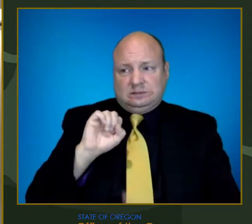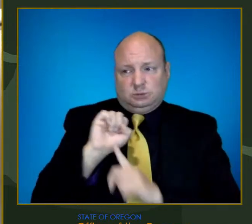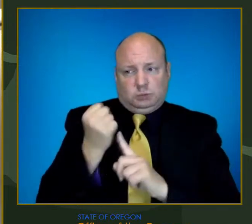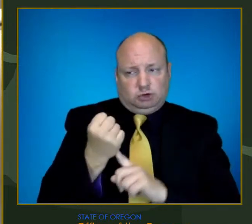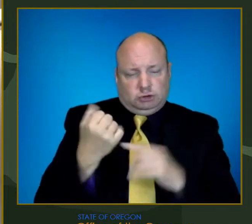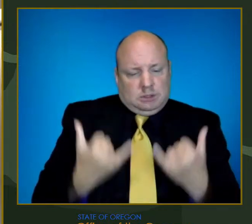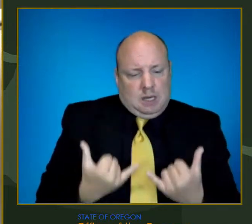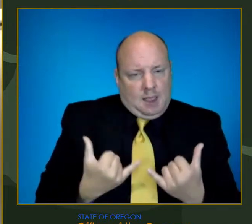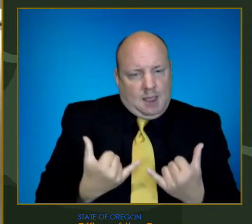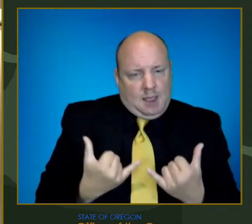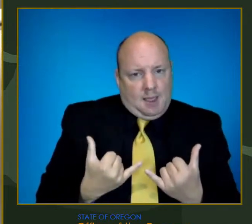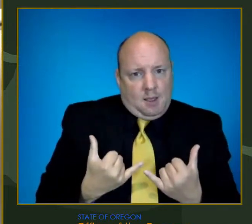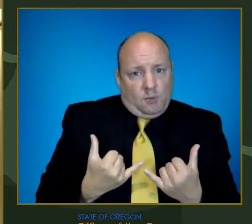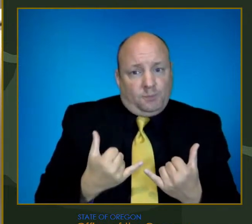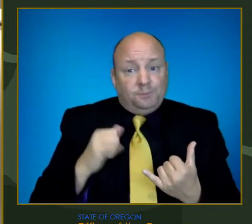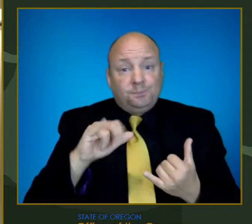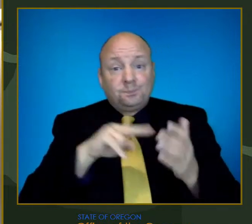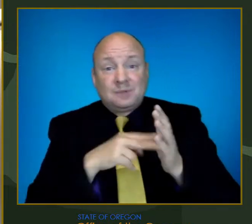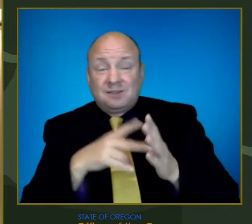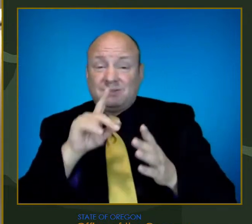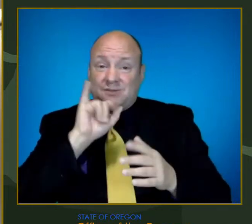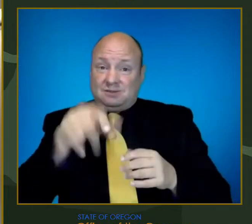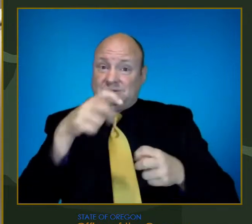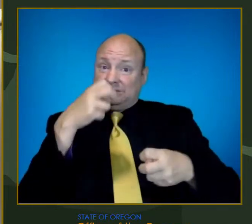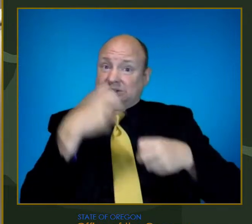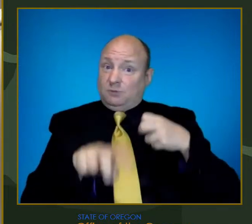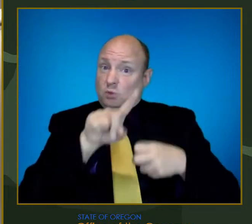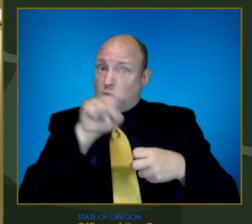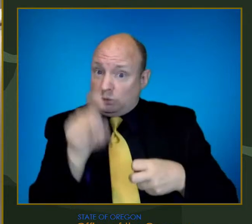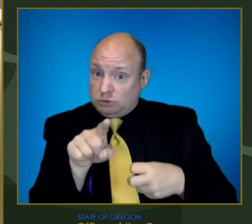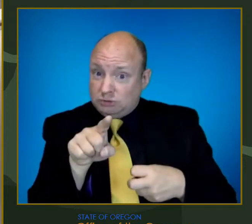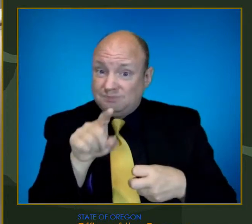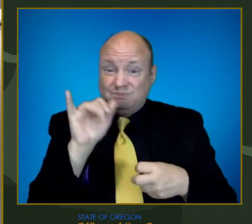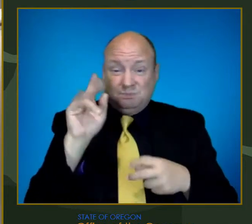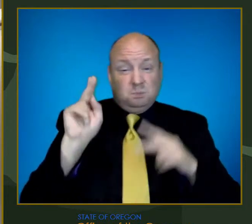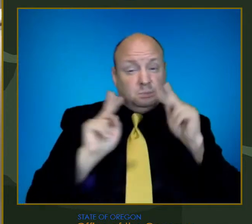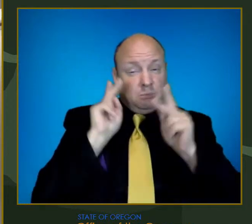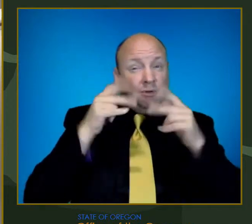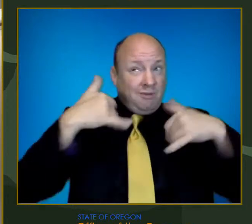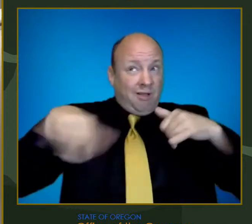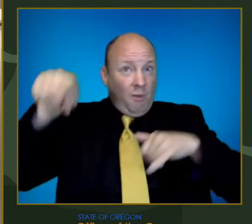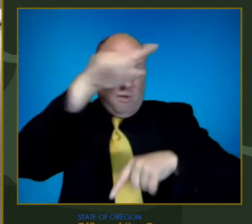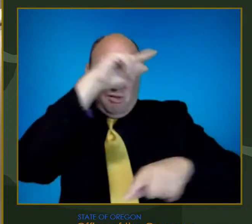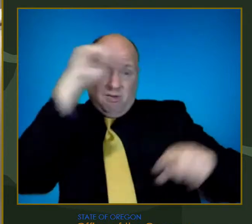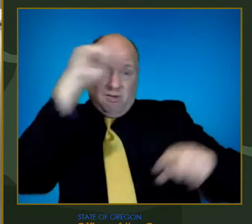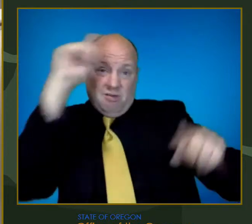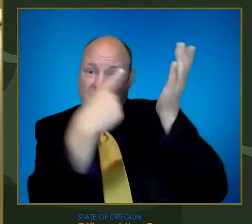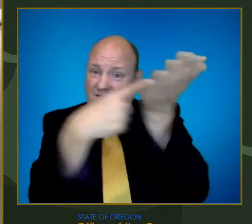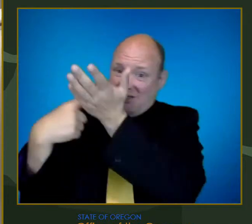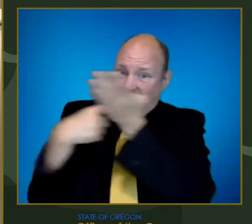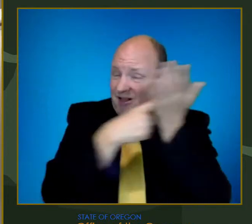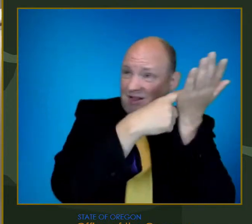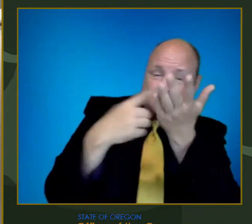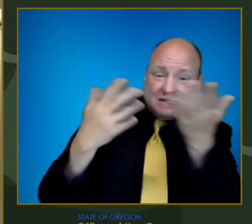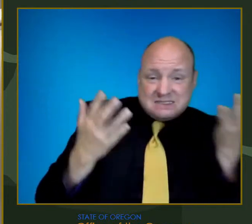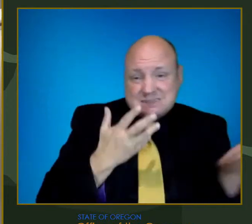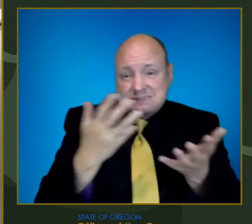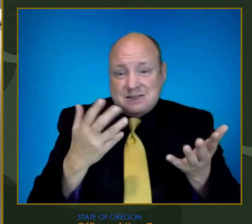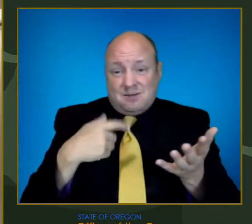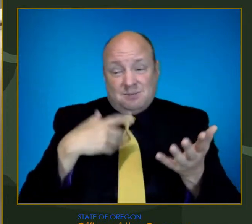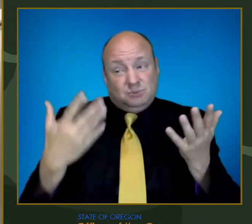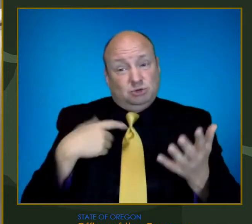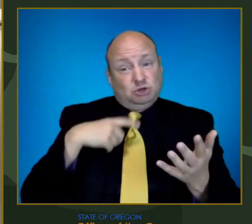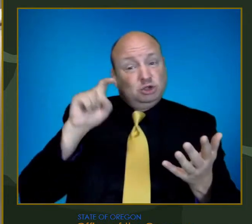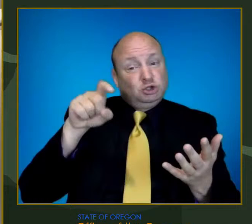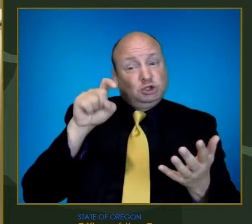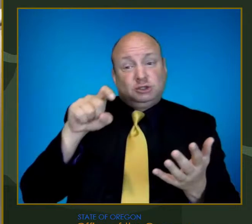difficult questions that are being raised are things that we may very well need to address or define how we're